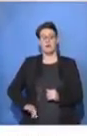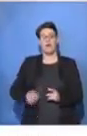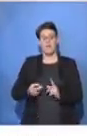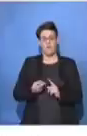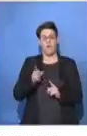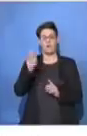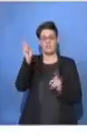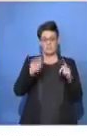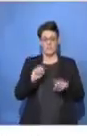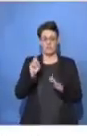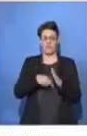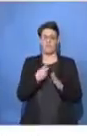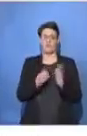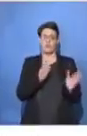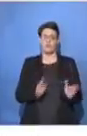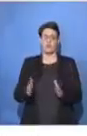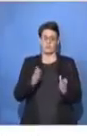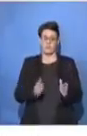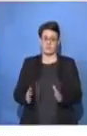special voting arrangements.